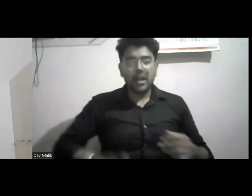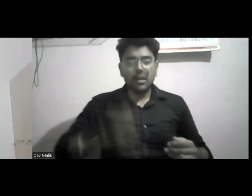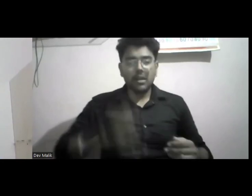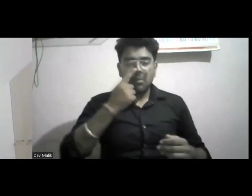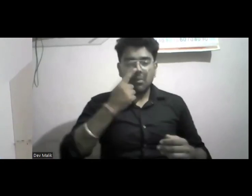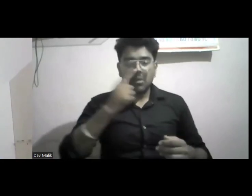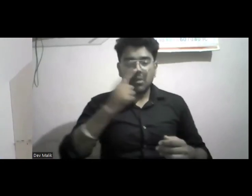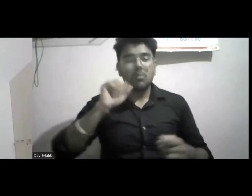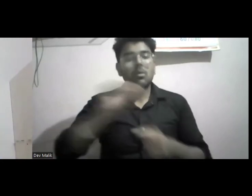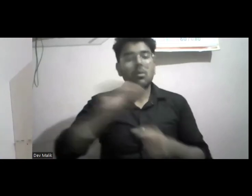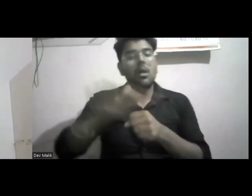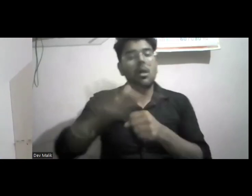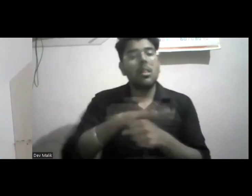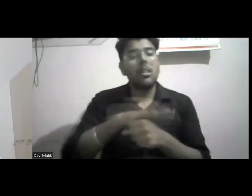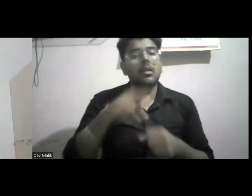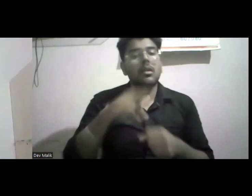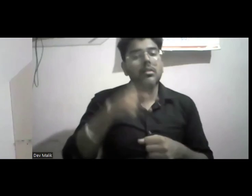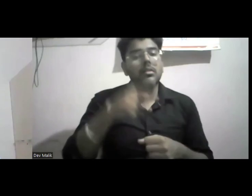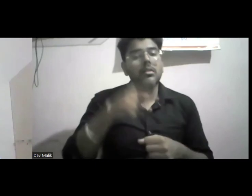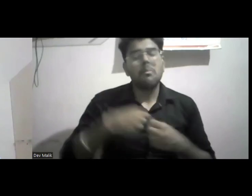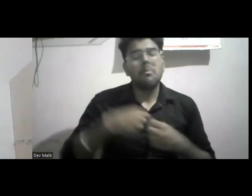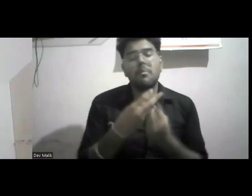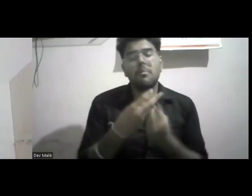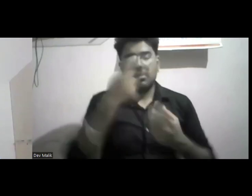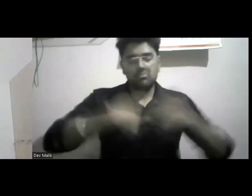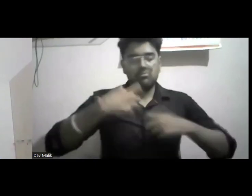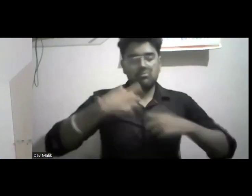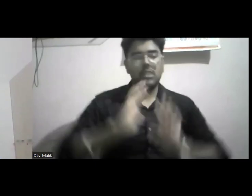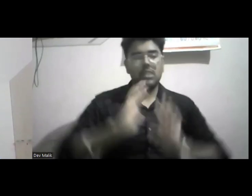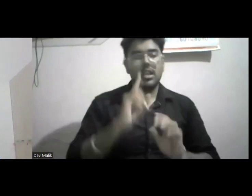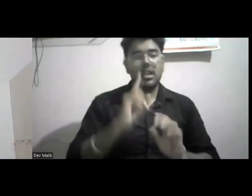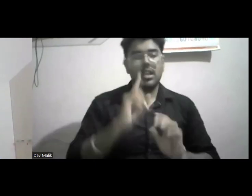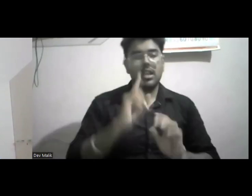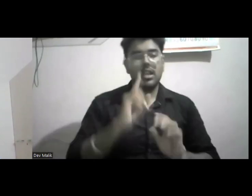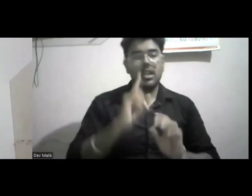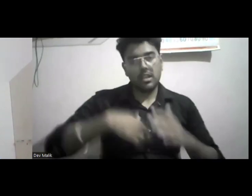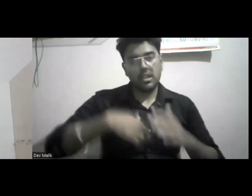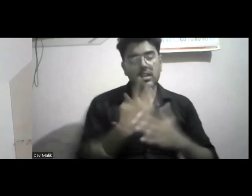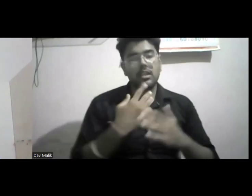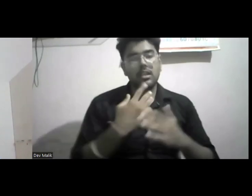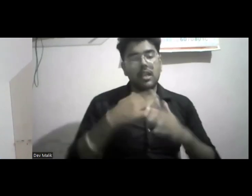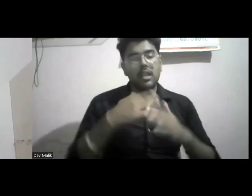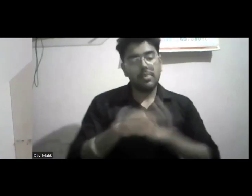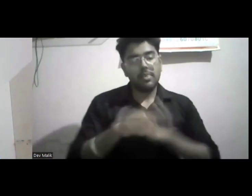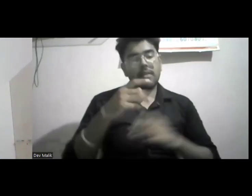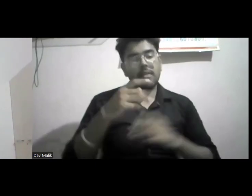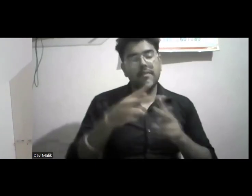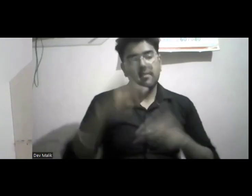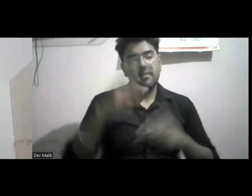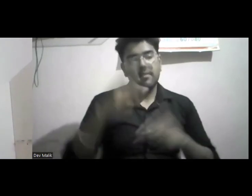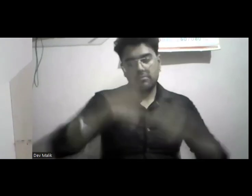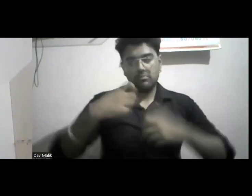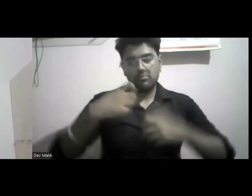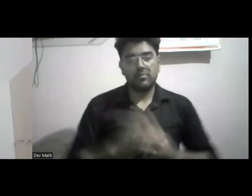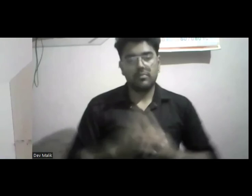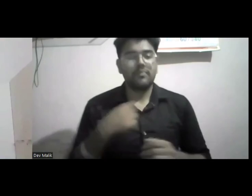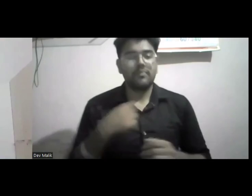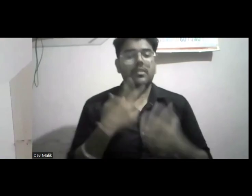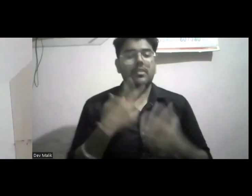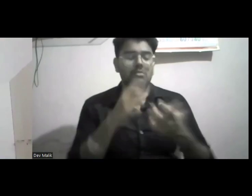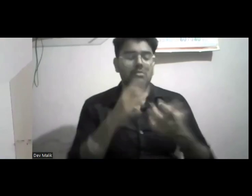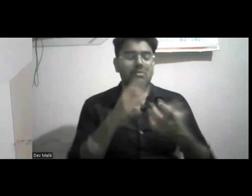disabled characters in that sense. And this is a movie that I wanted to, reread in that sense. Definitely. Please do